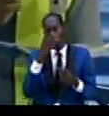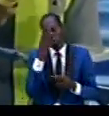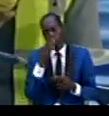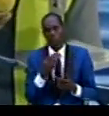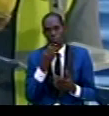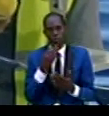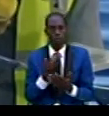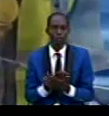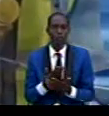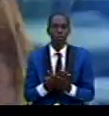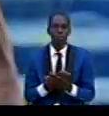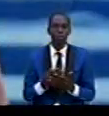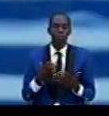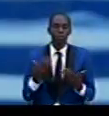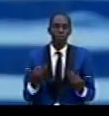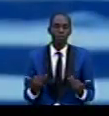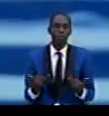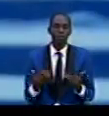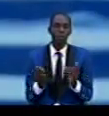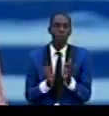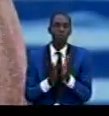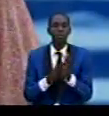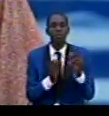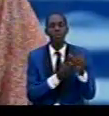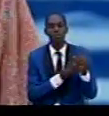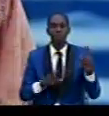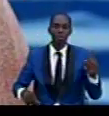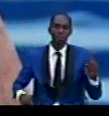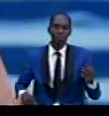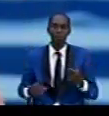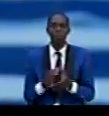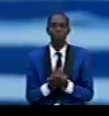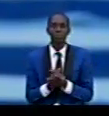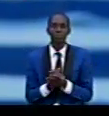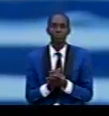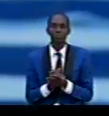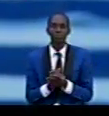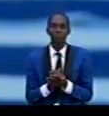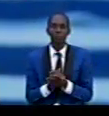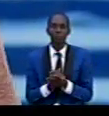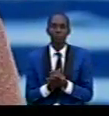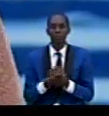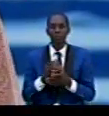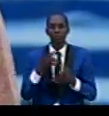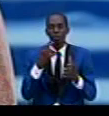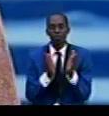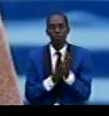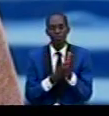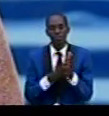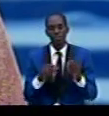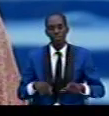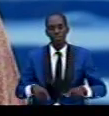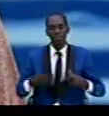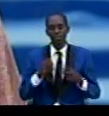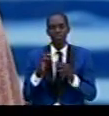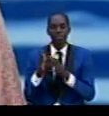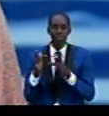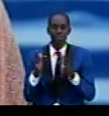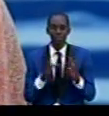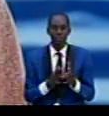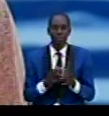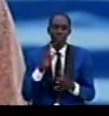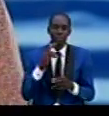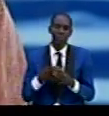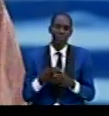God. Praise the Lord! Praise the living Jesus! My name is